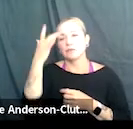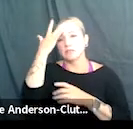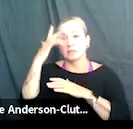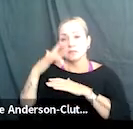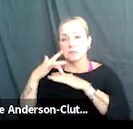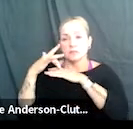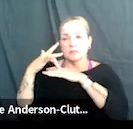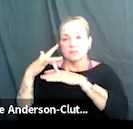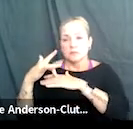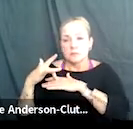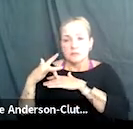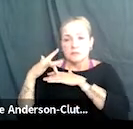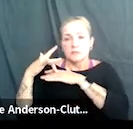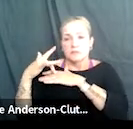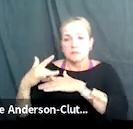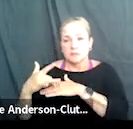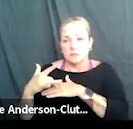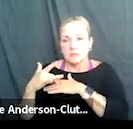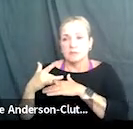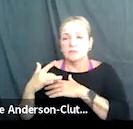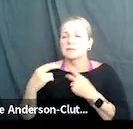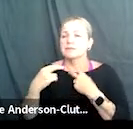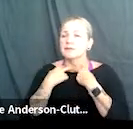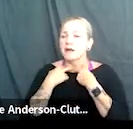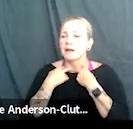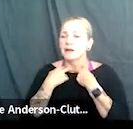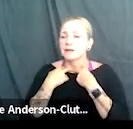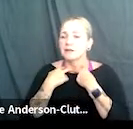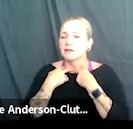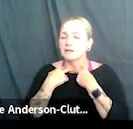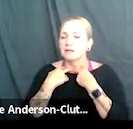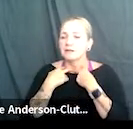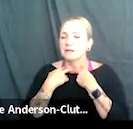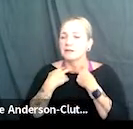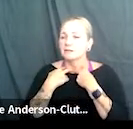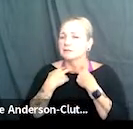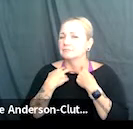perhaps obsessing during these behavioral arrests.